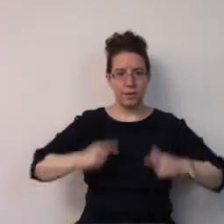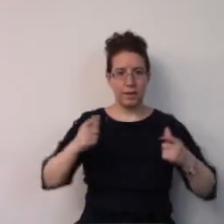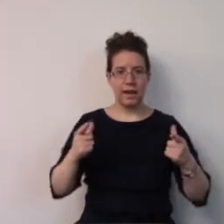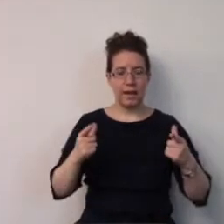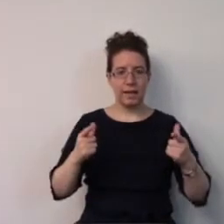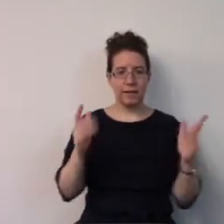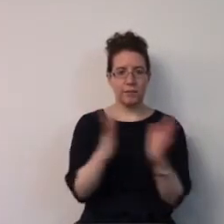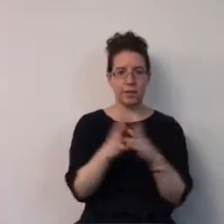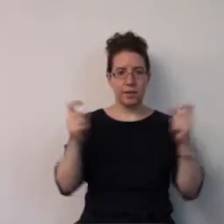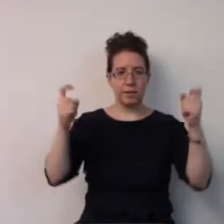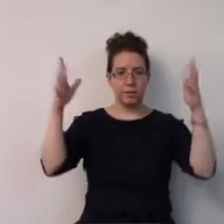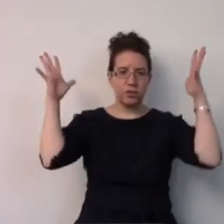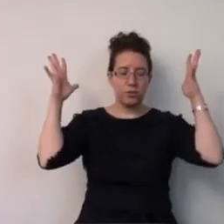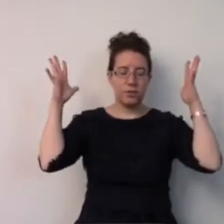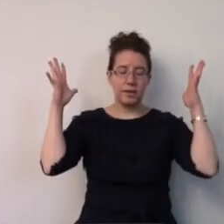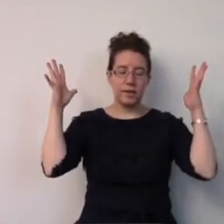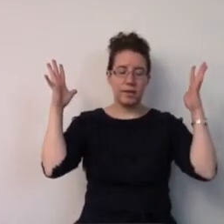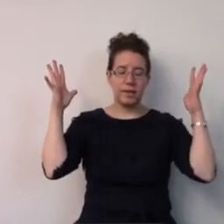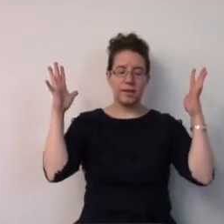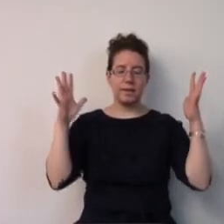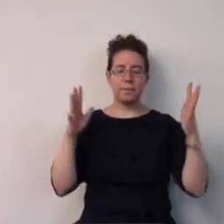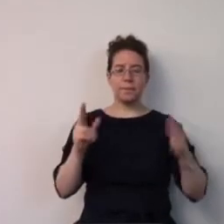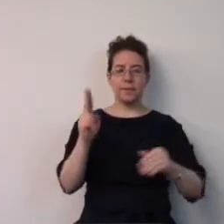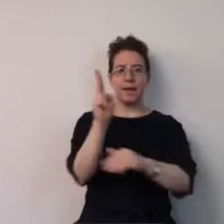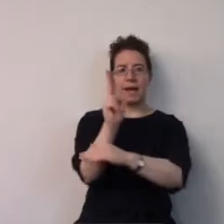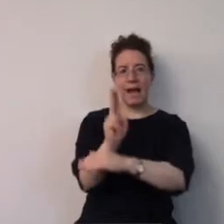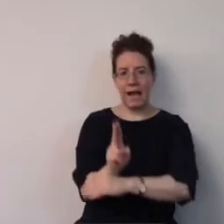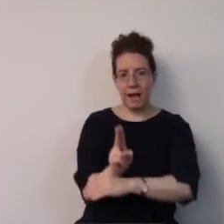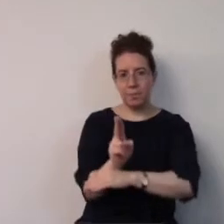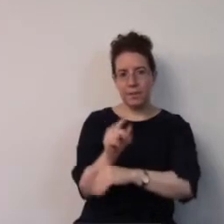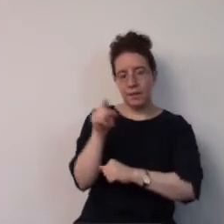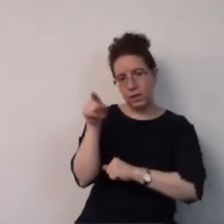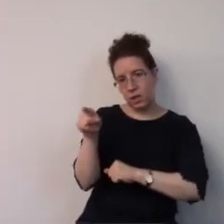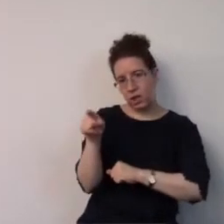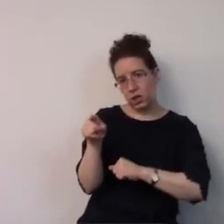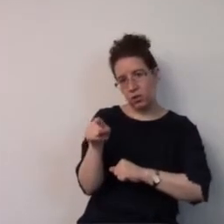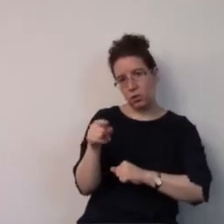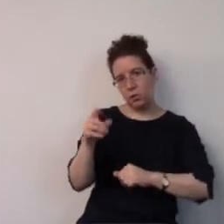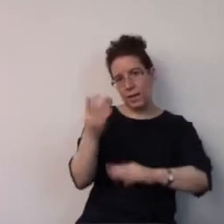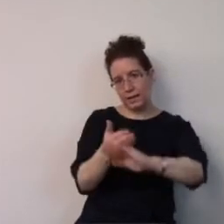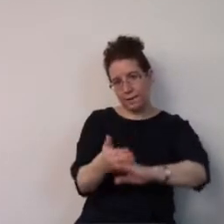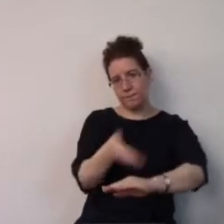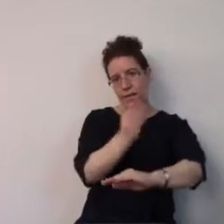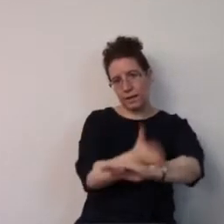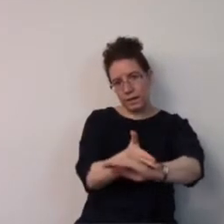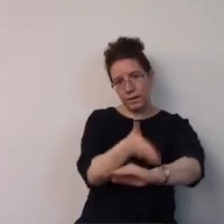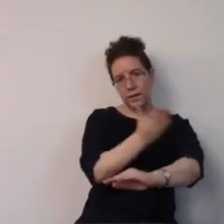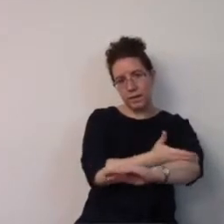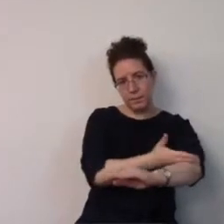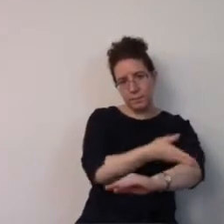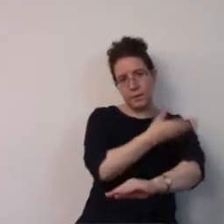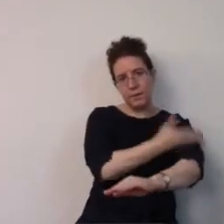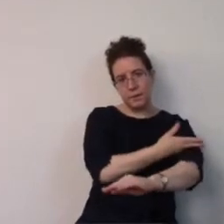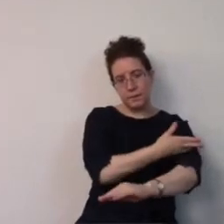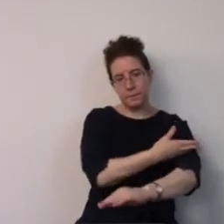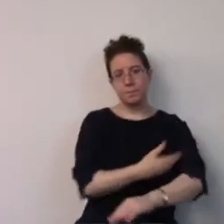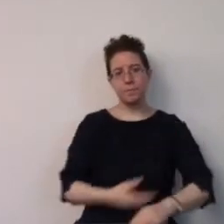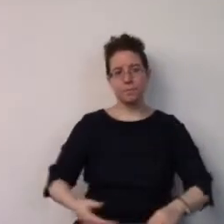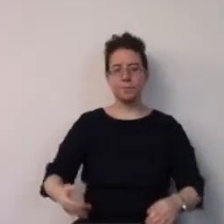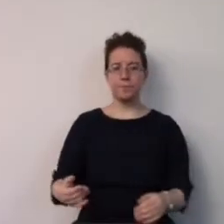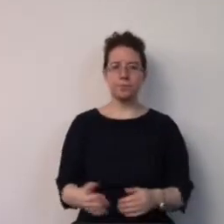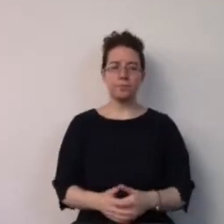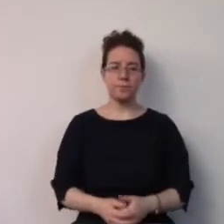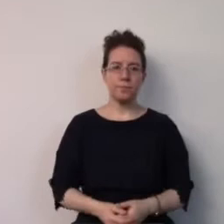watch these things, to guard these things. I've seen people there. We're living. There's a greater pandemic than